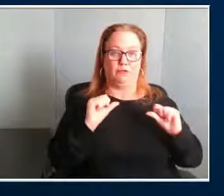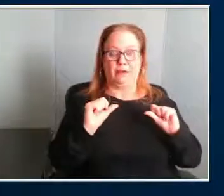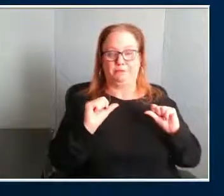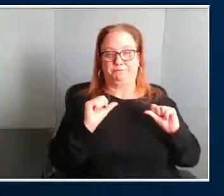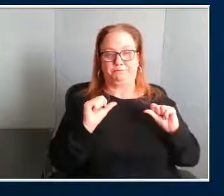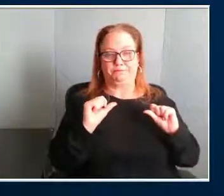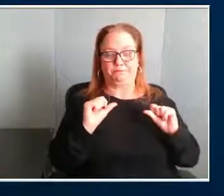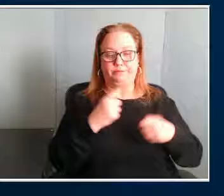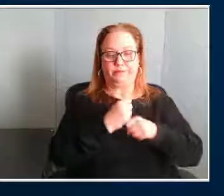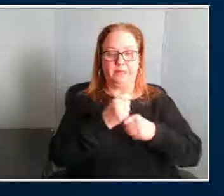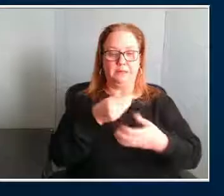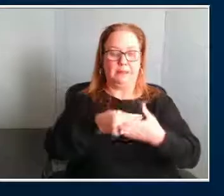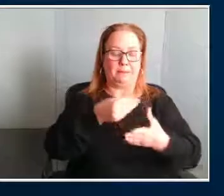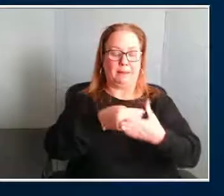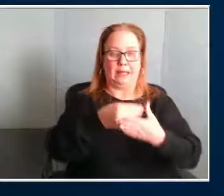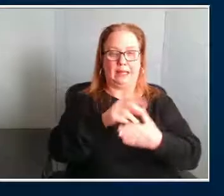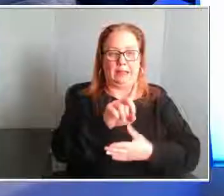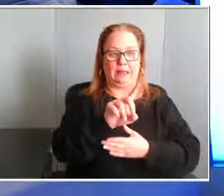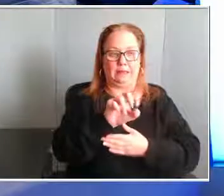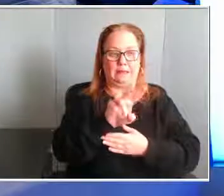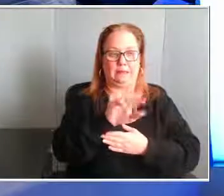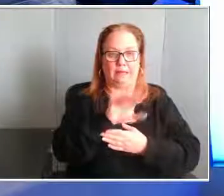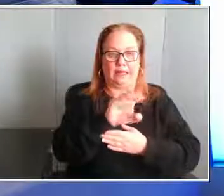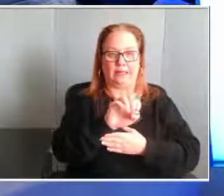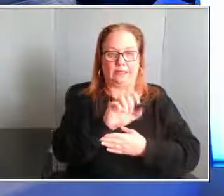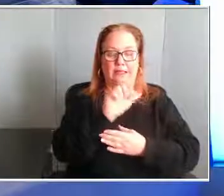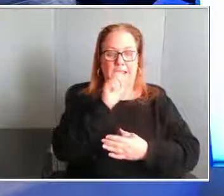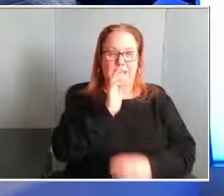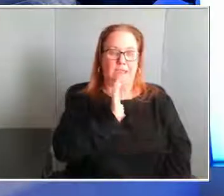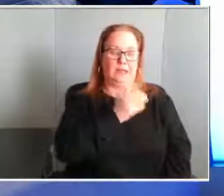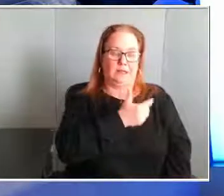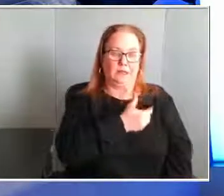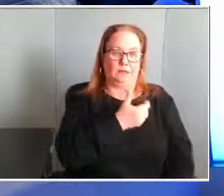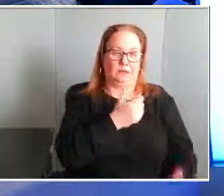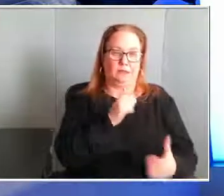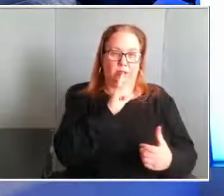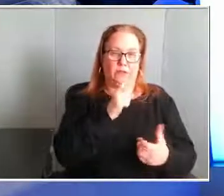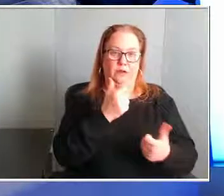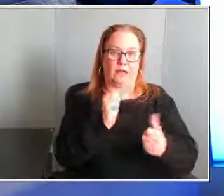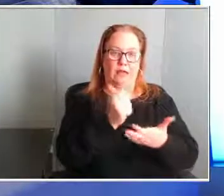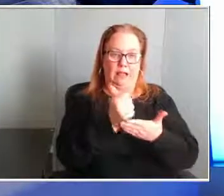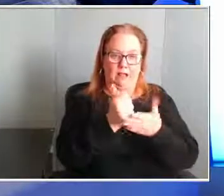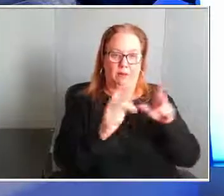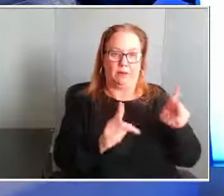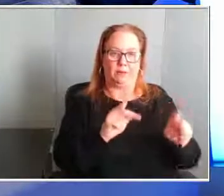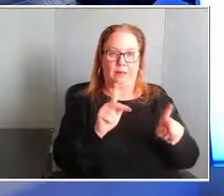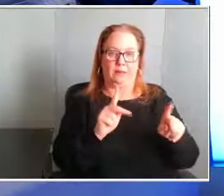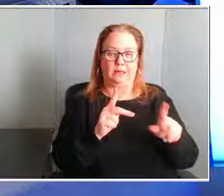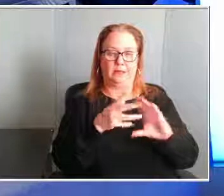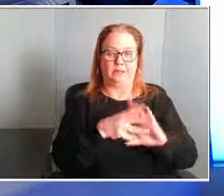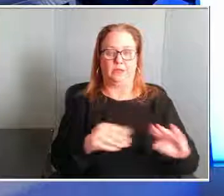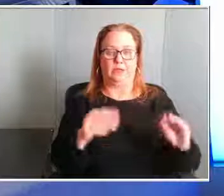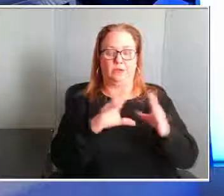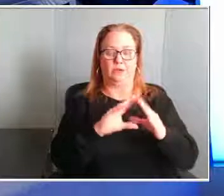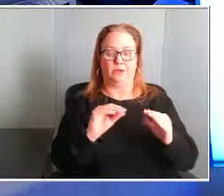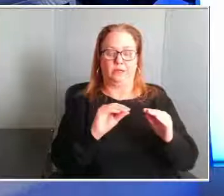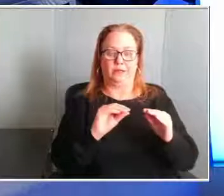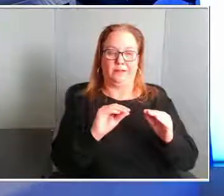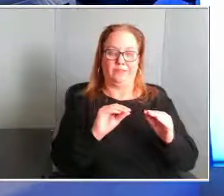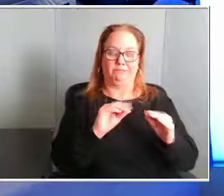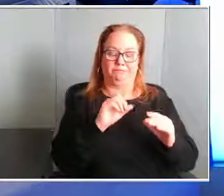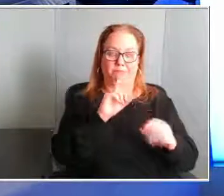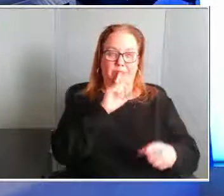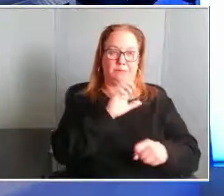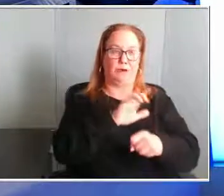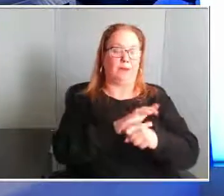make a lot of money on the device and stuff like that. That's not who we are. We are trying to help people, and this is a story that is a testament to the power